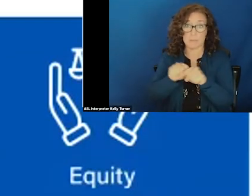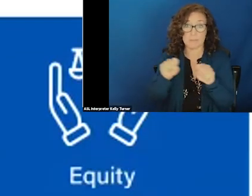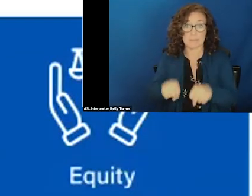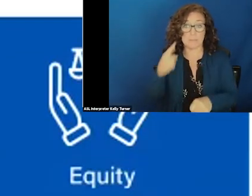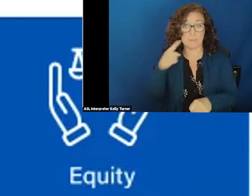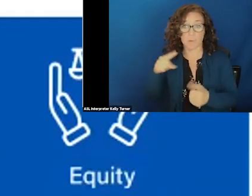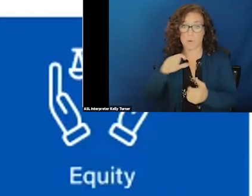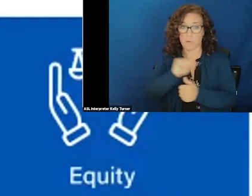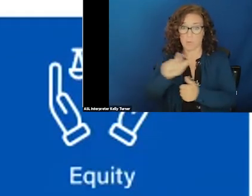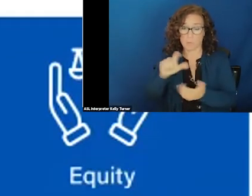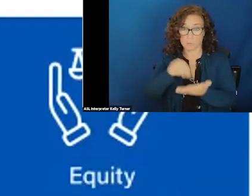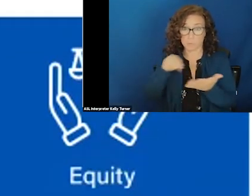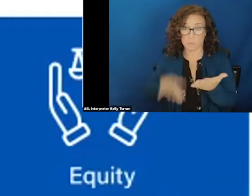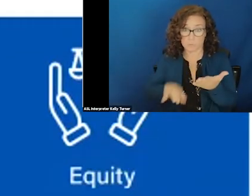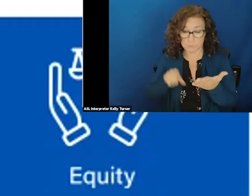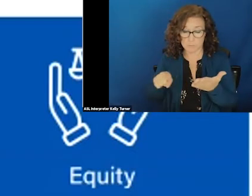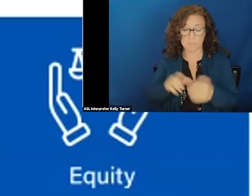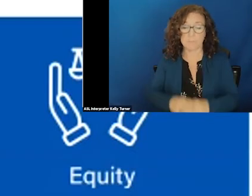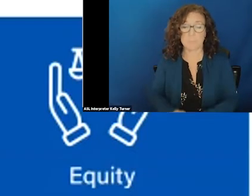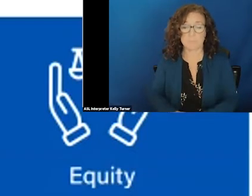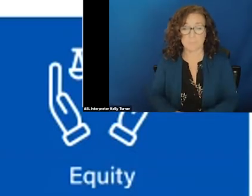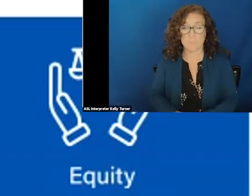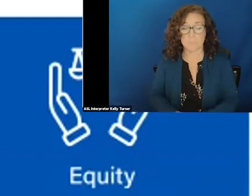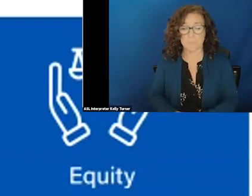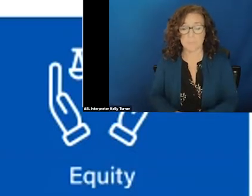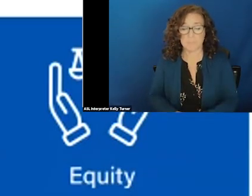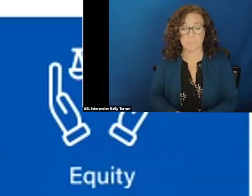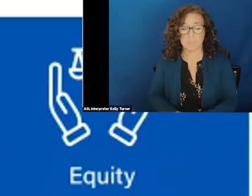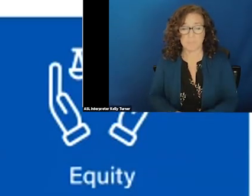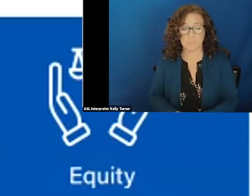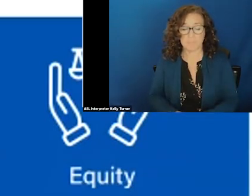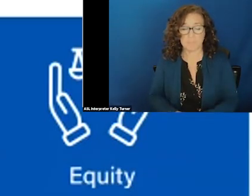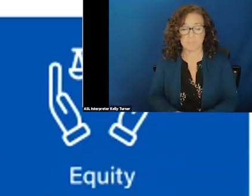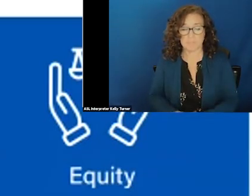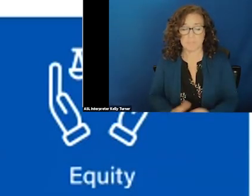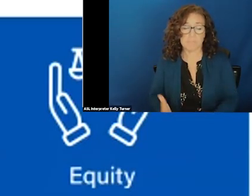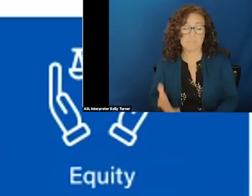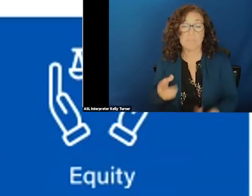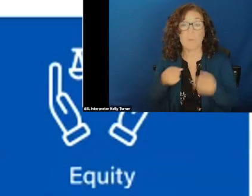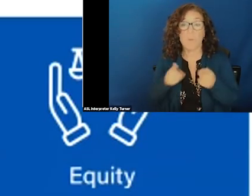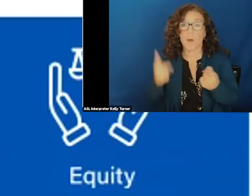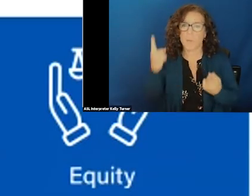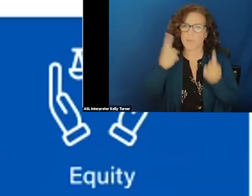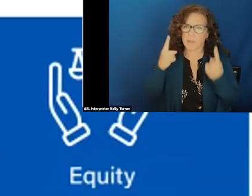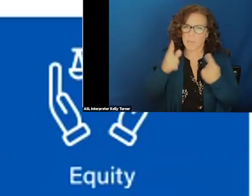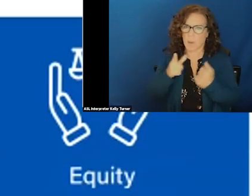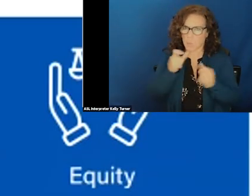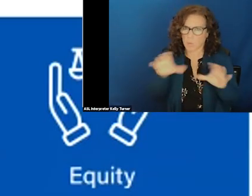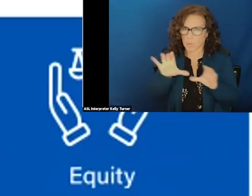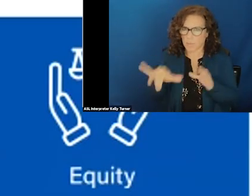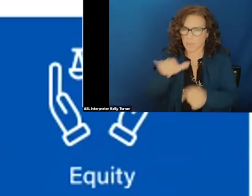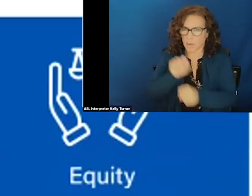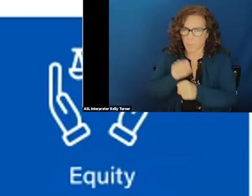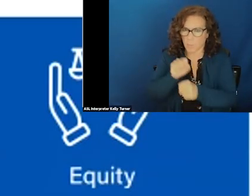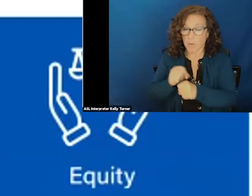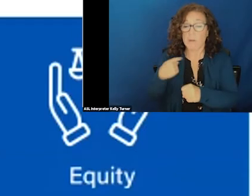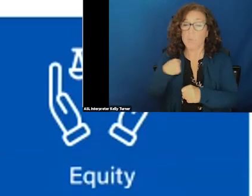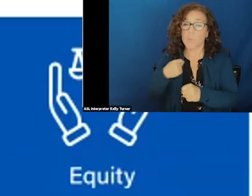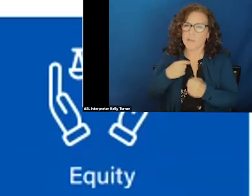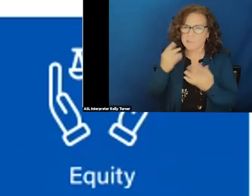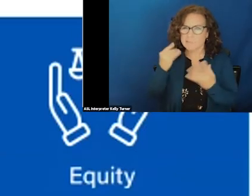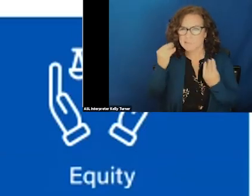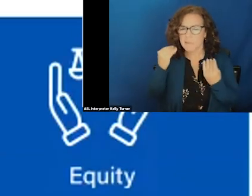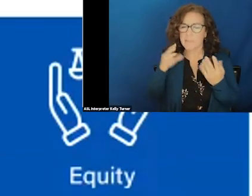some of this work and we prepare to hire people in the season of hiring under our education system, which is this month, next